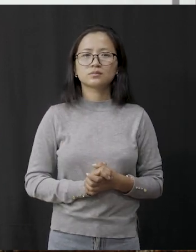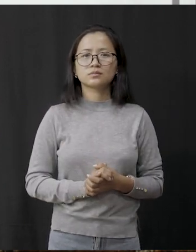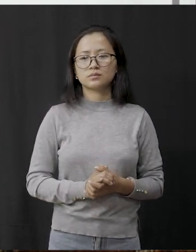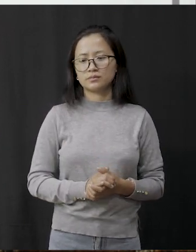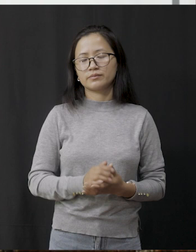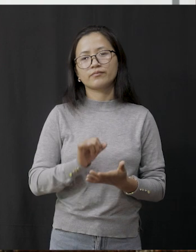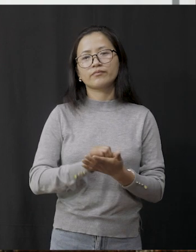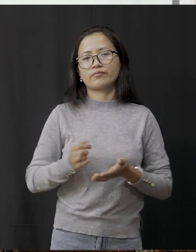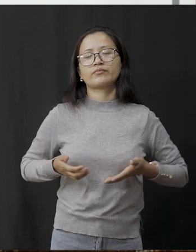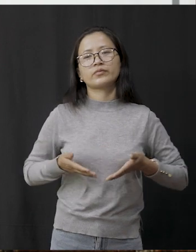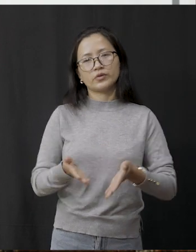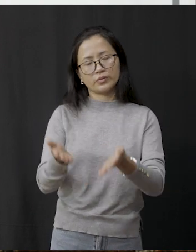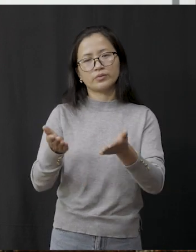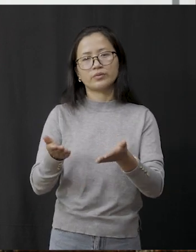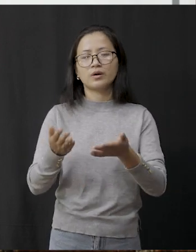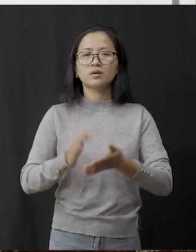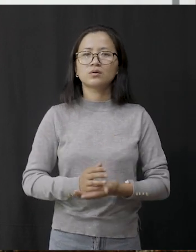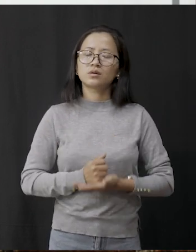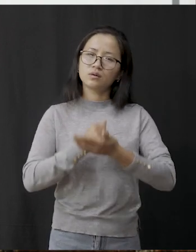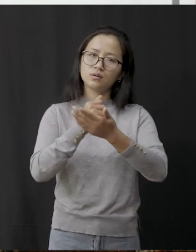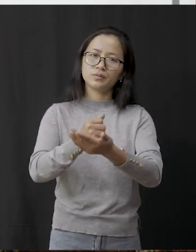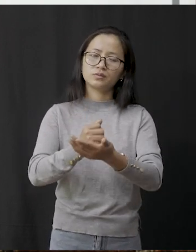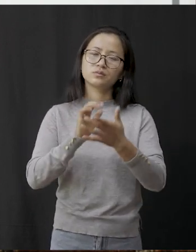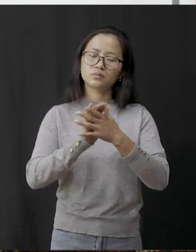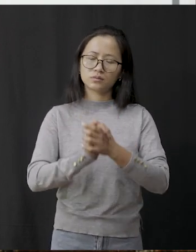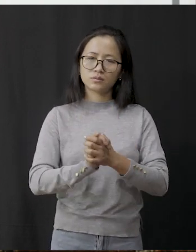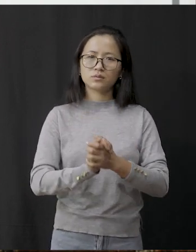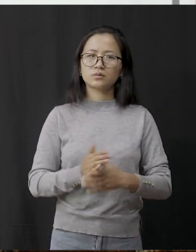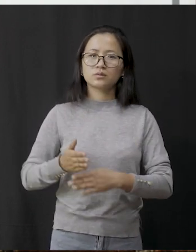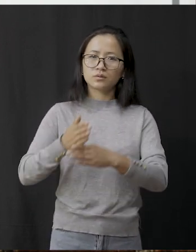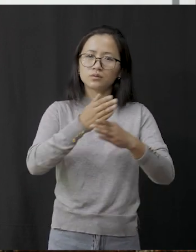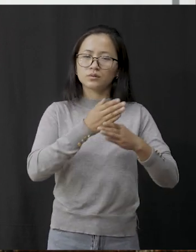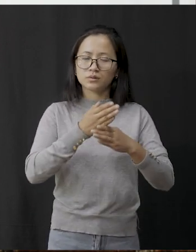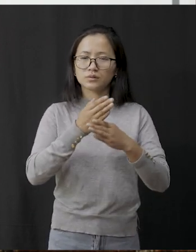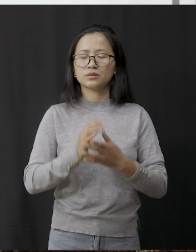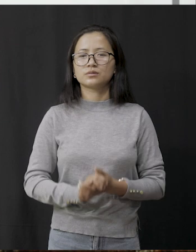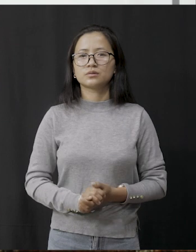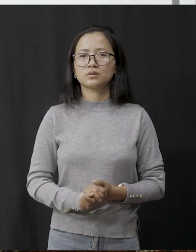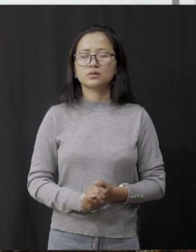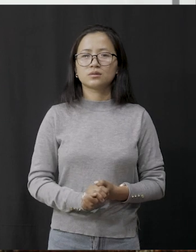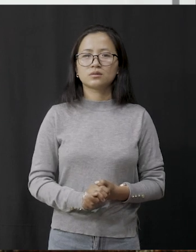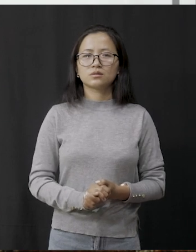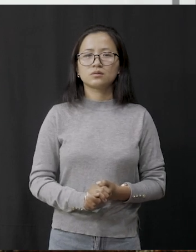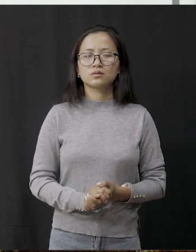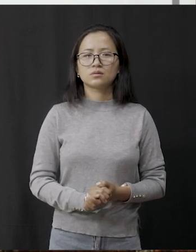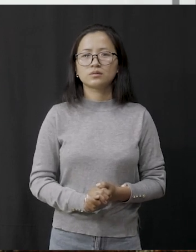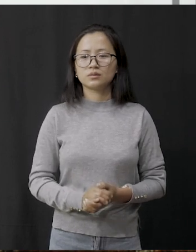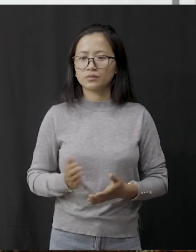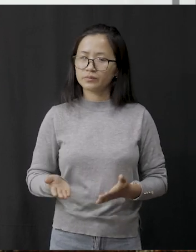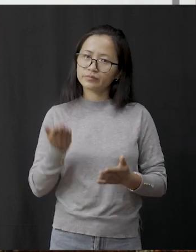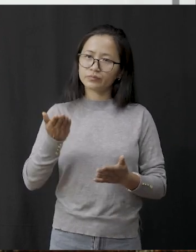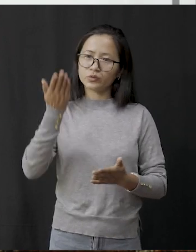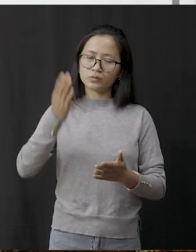In that way, you are helping your friend, and we are contributing. We are, in that way, we